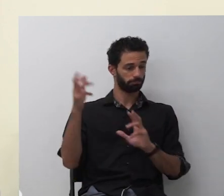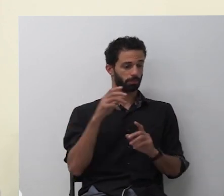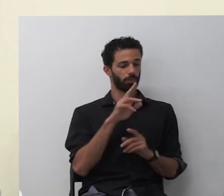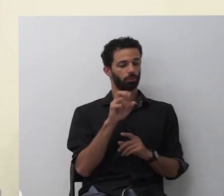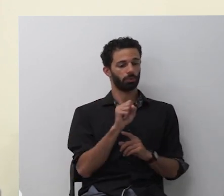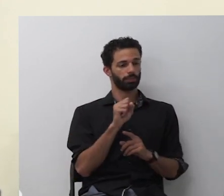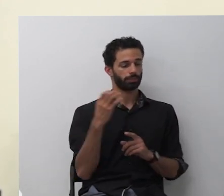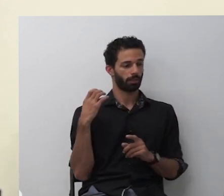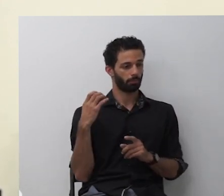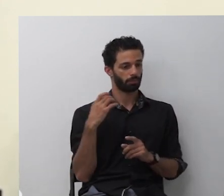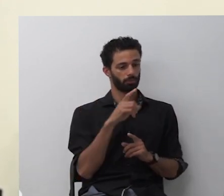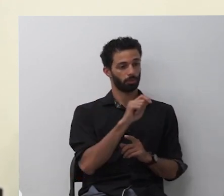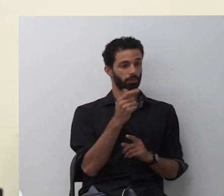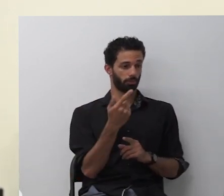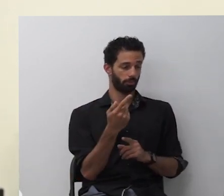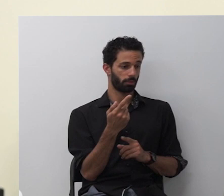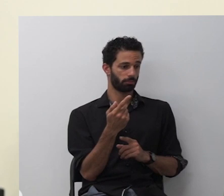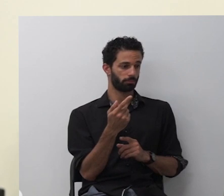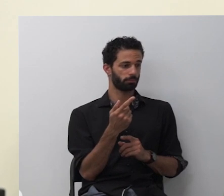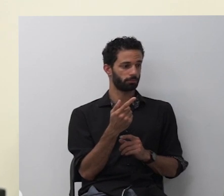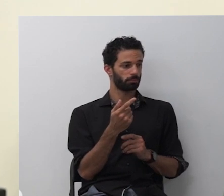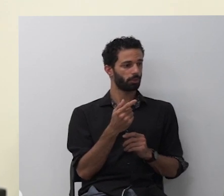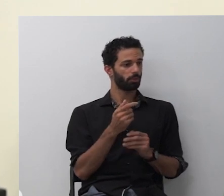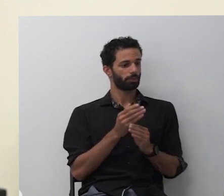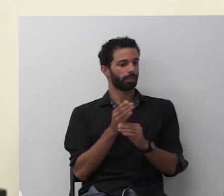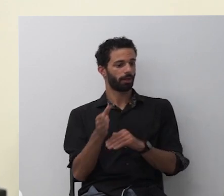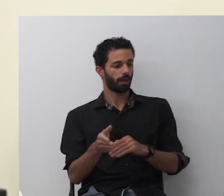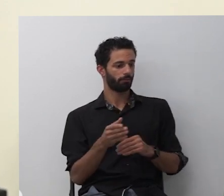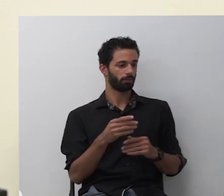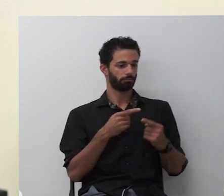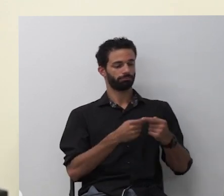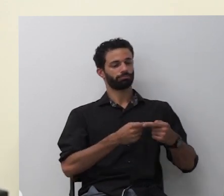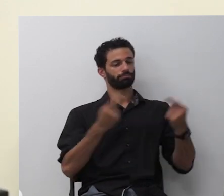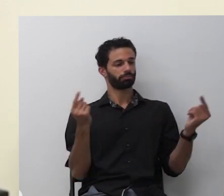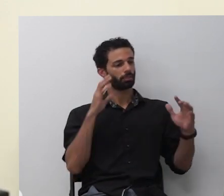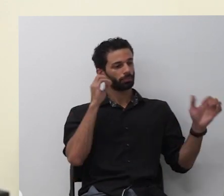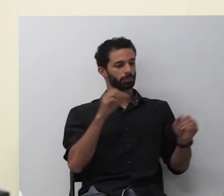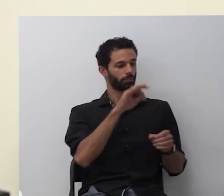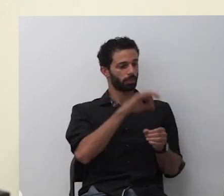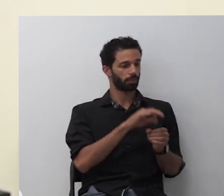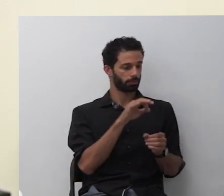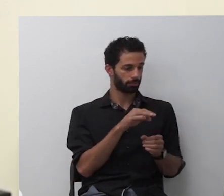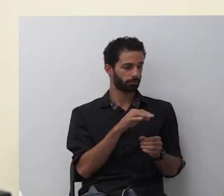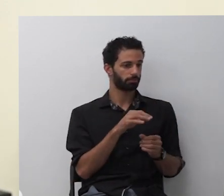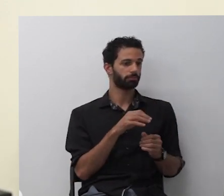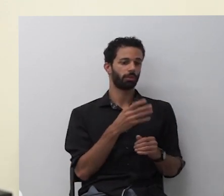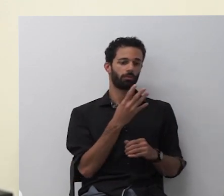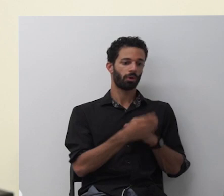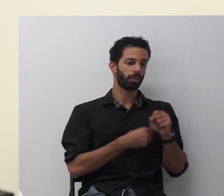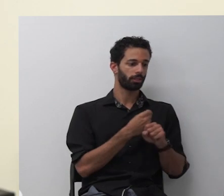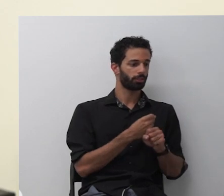in 2021 came on the heels of a polarizing presidential election that followed 4 years of